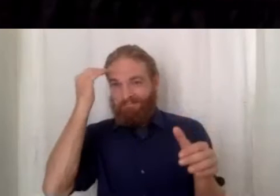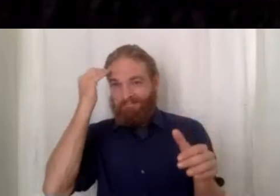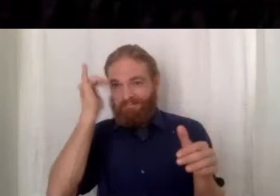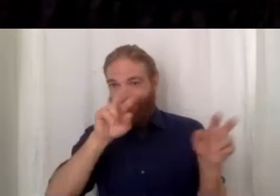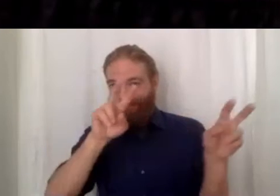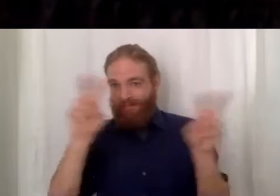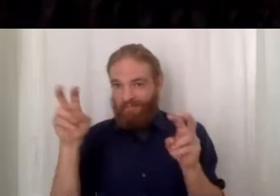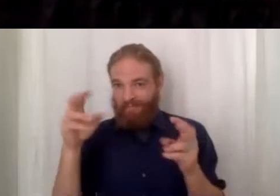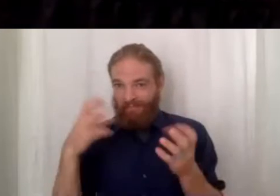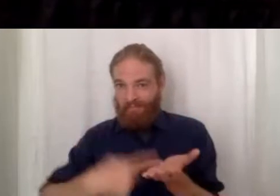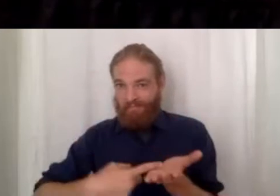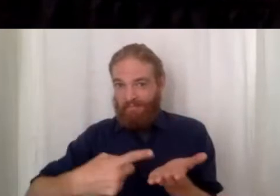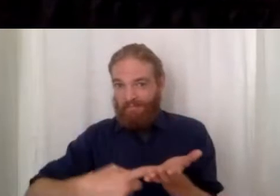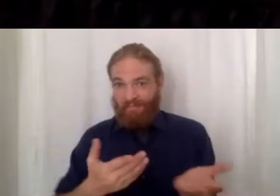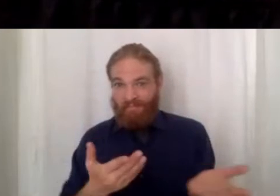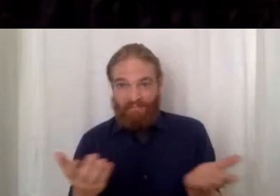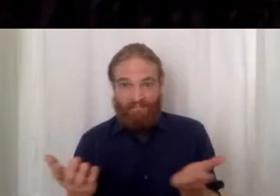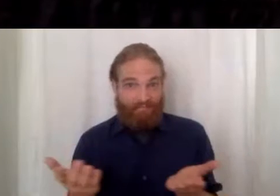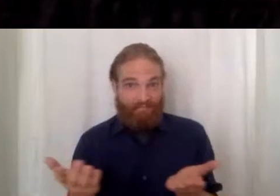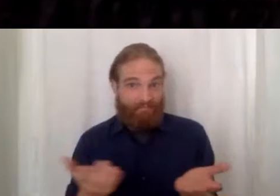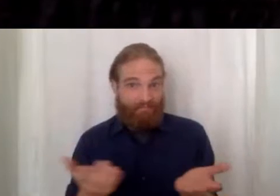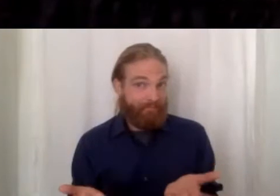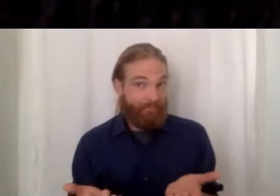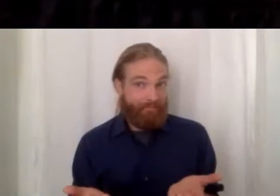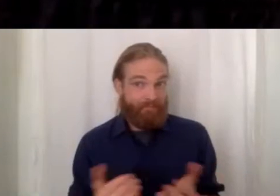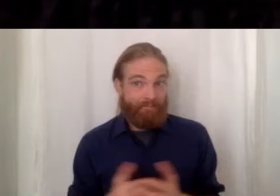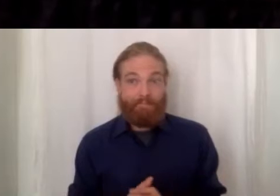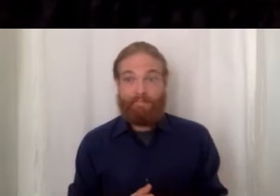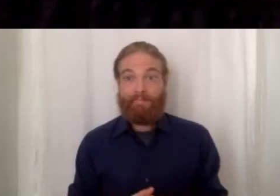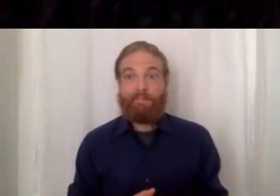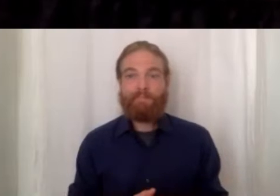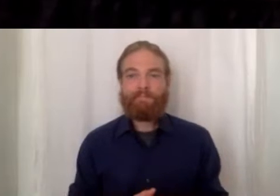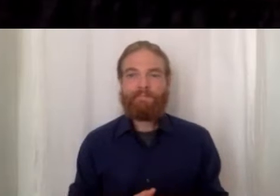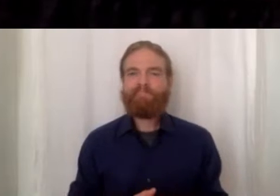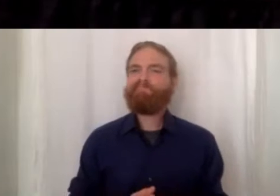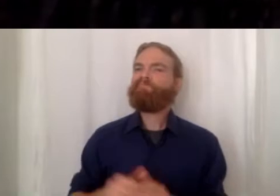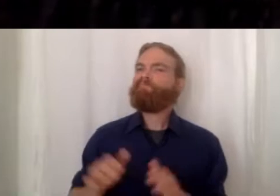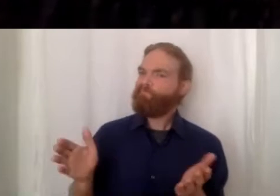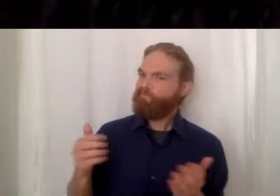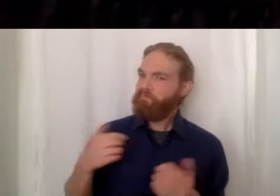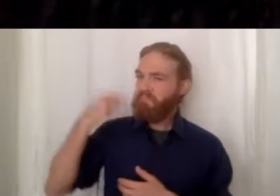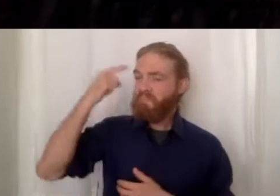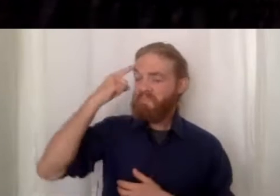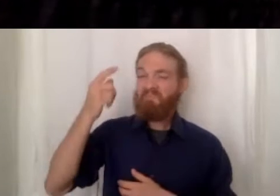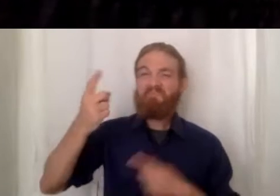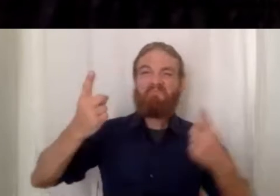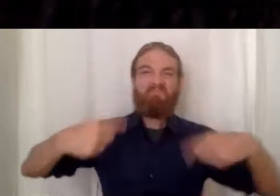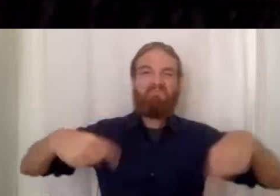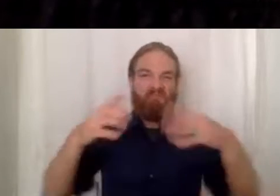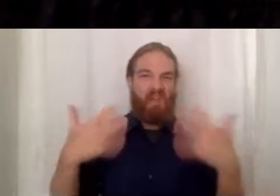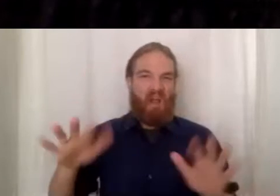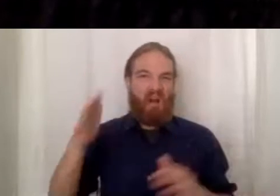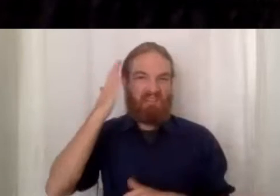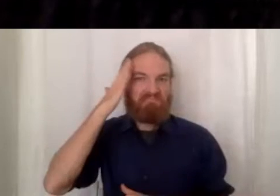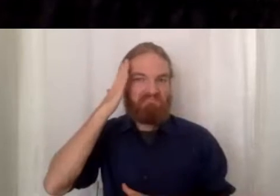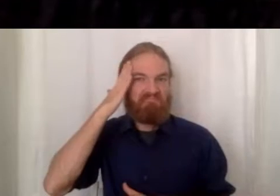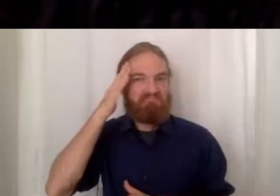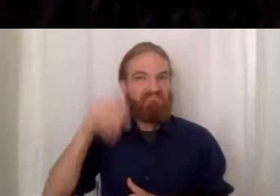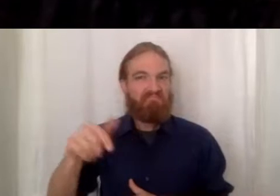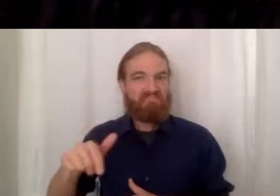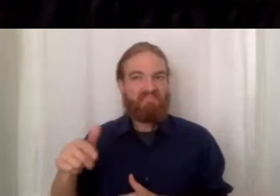everyone is aware that we had purchased the building in 2020 to